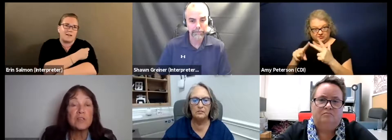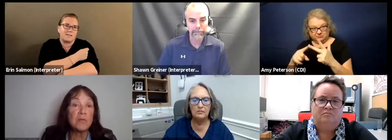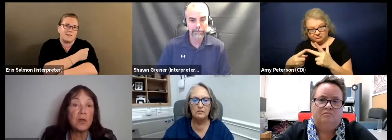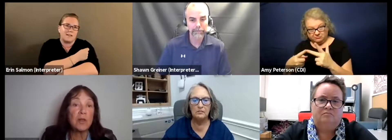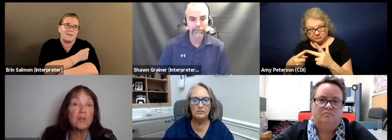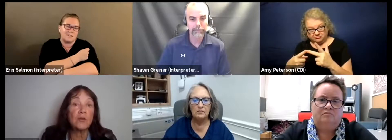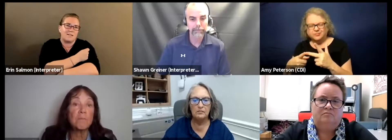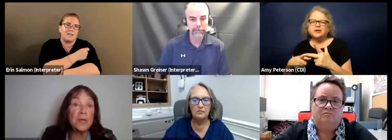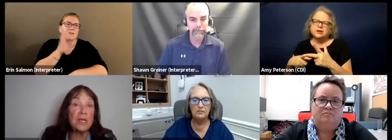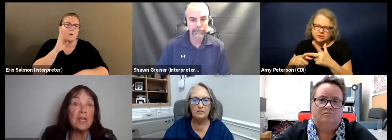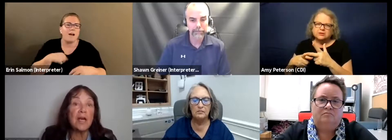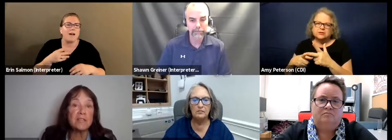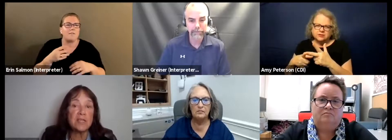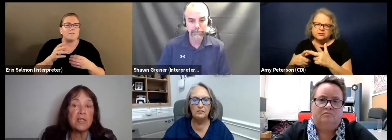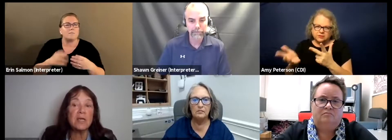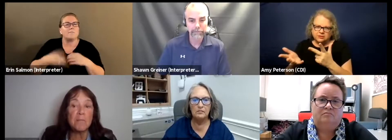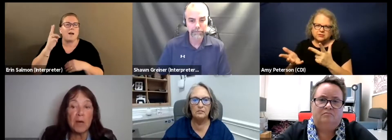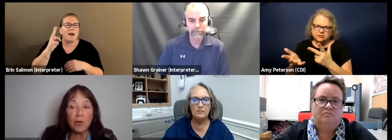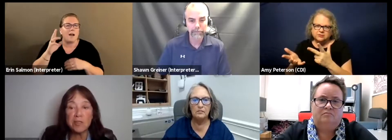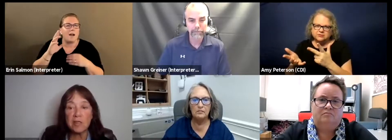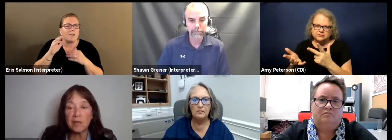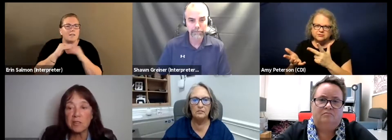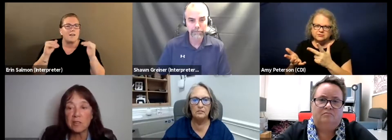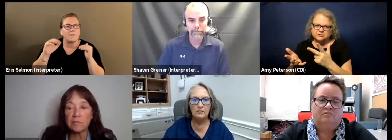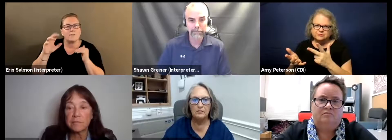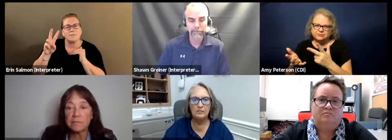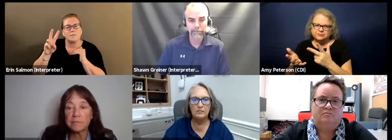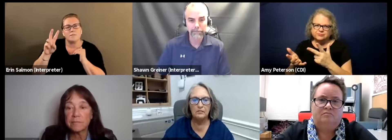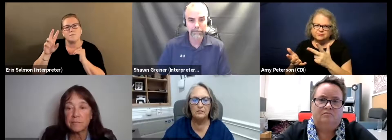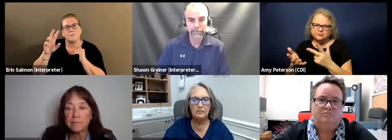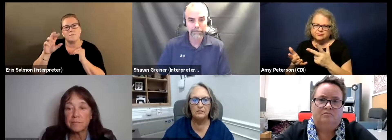also stimulate your B and T memory cells.